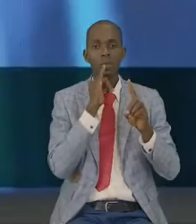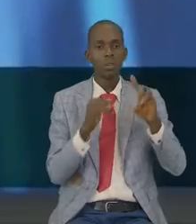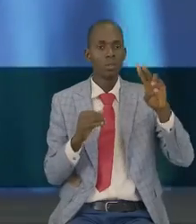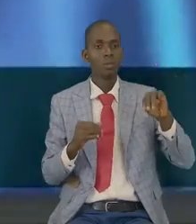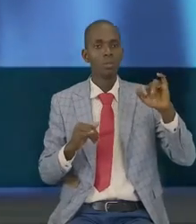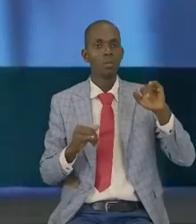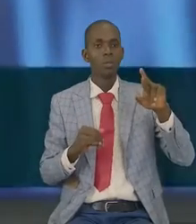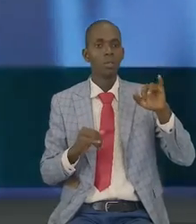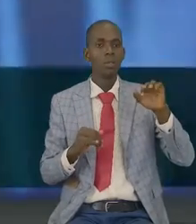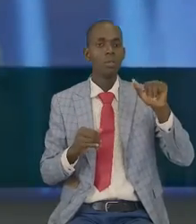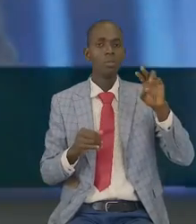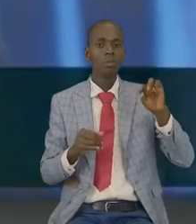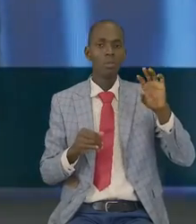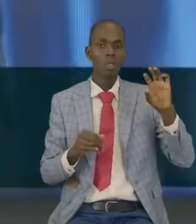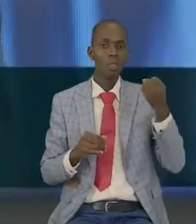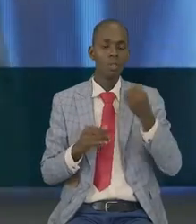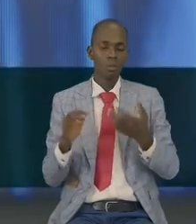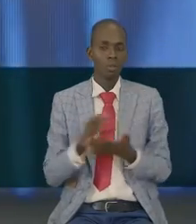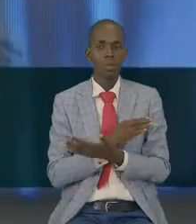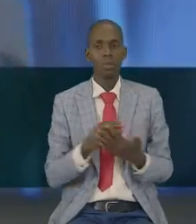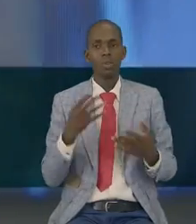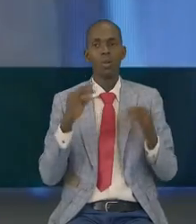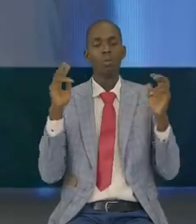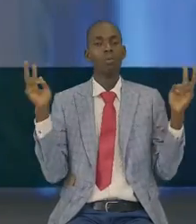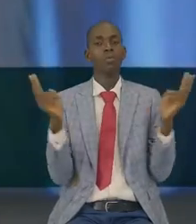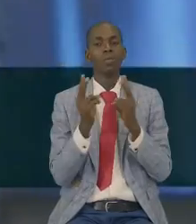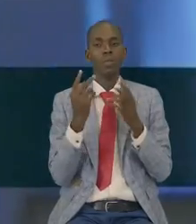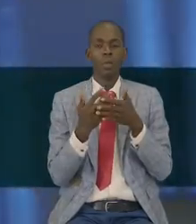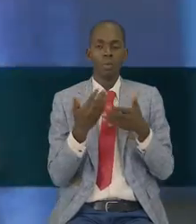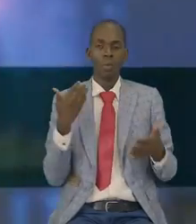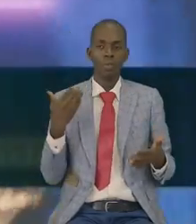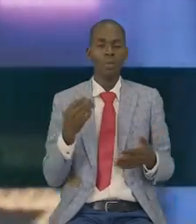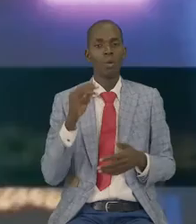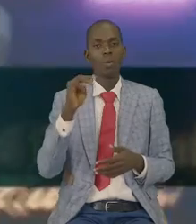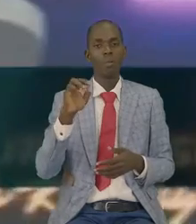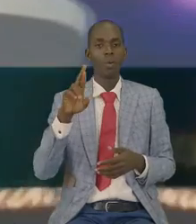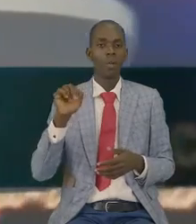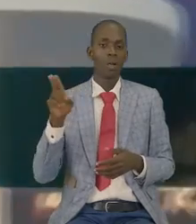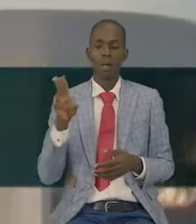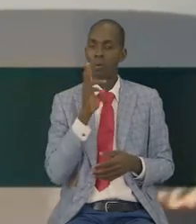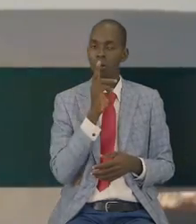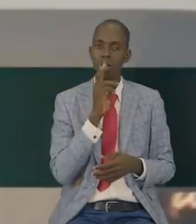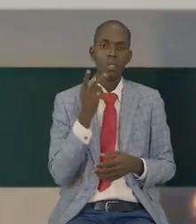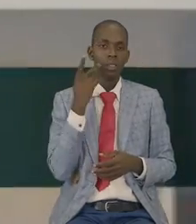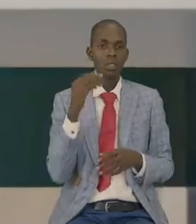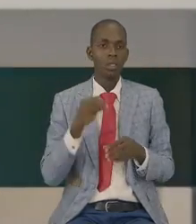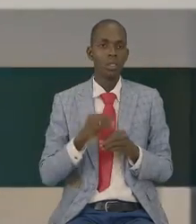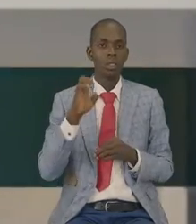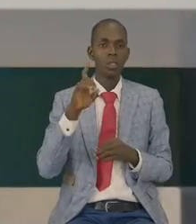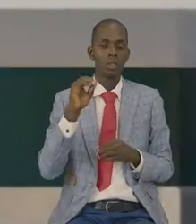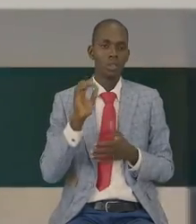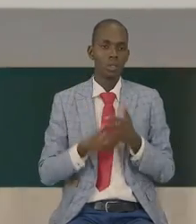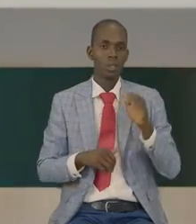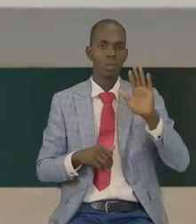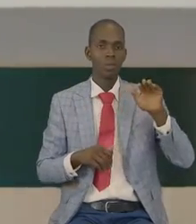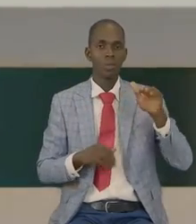triumph before they got to Mara. Look at Exodus chapter 15. I'm reading from verse 6. Thy